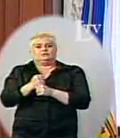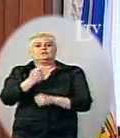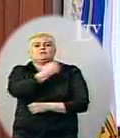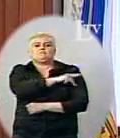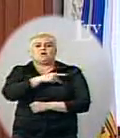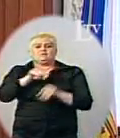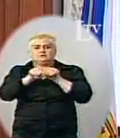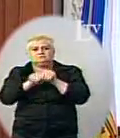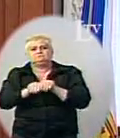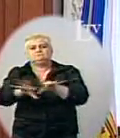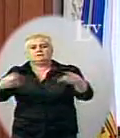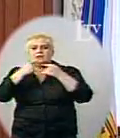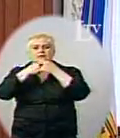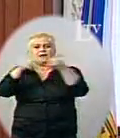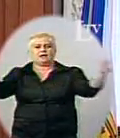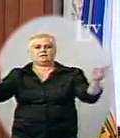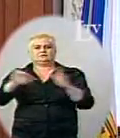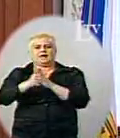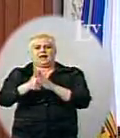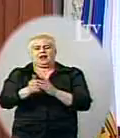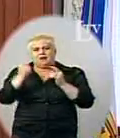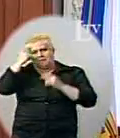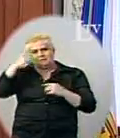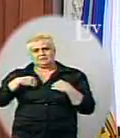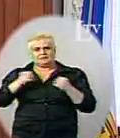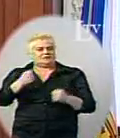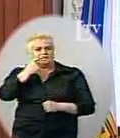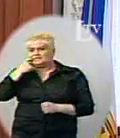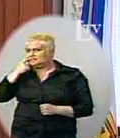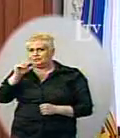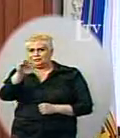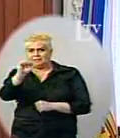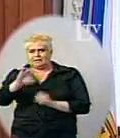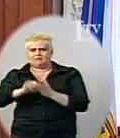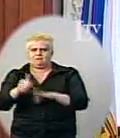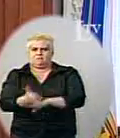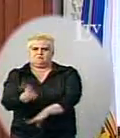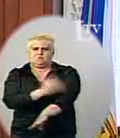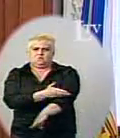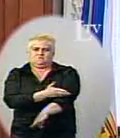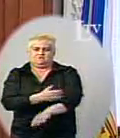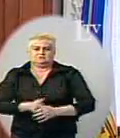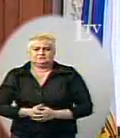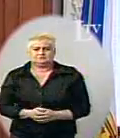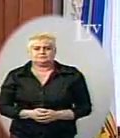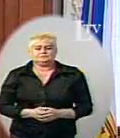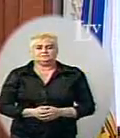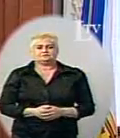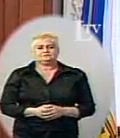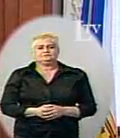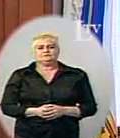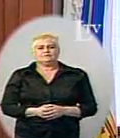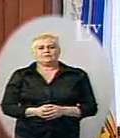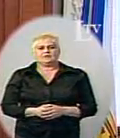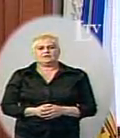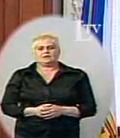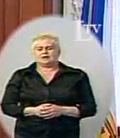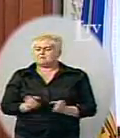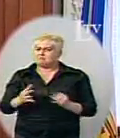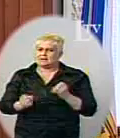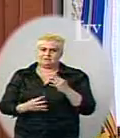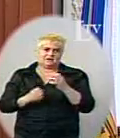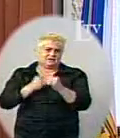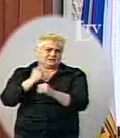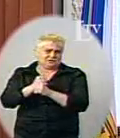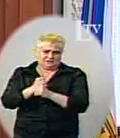improve mental health and addictions care. For years, thoughtful Nova